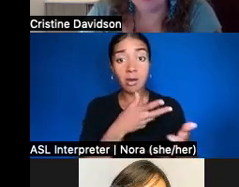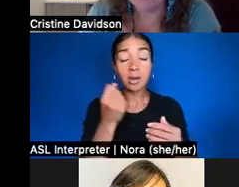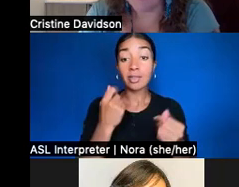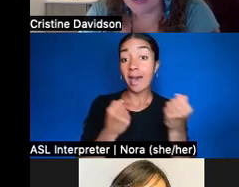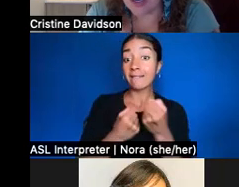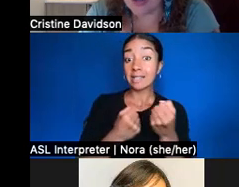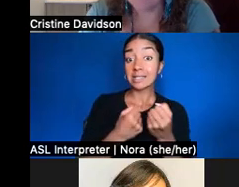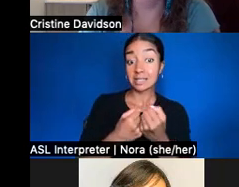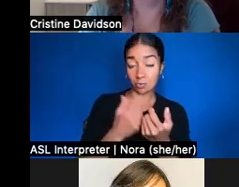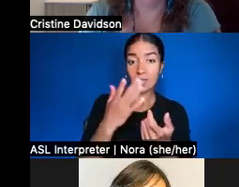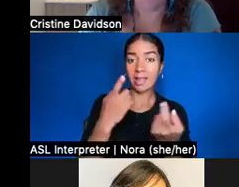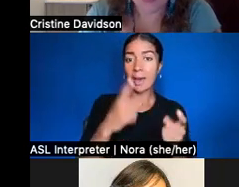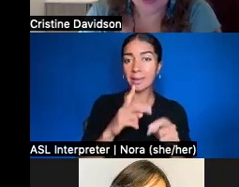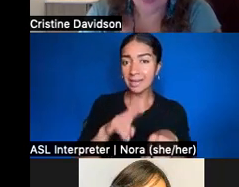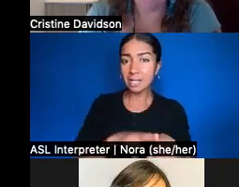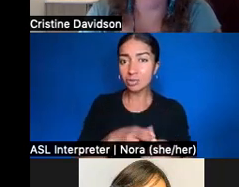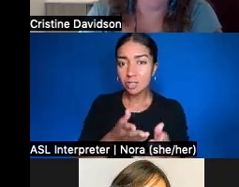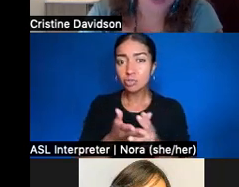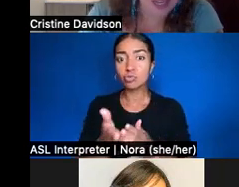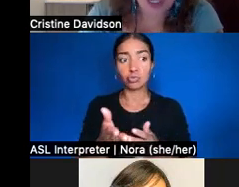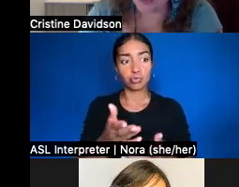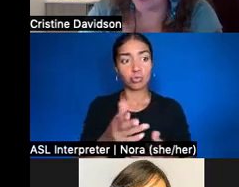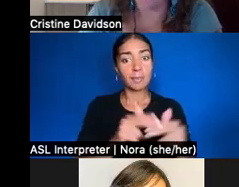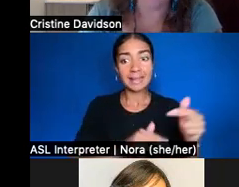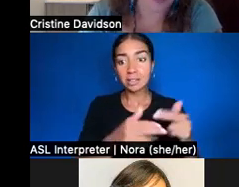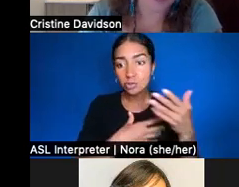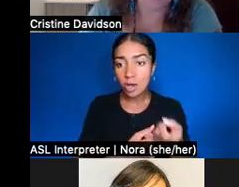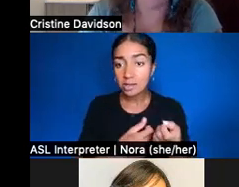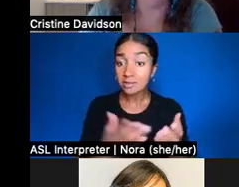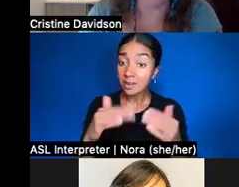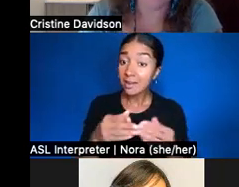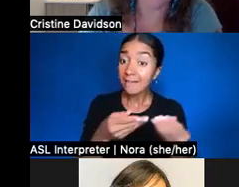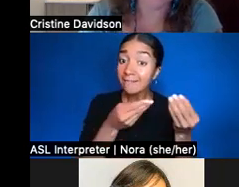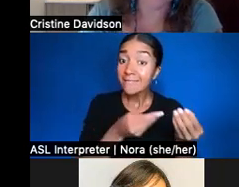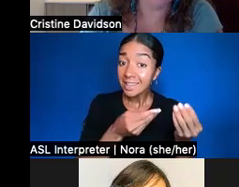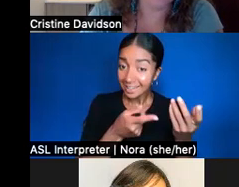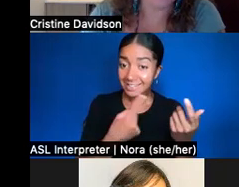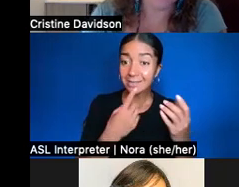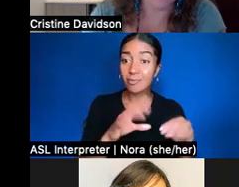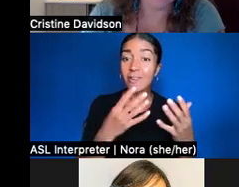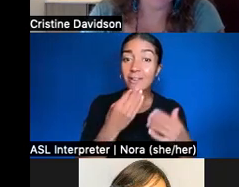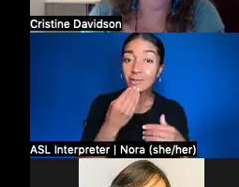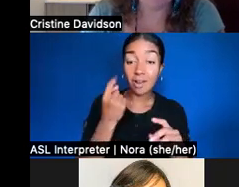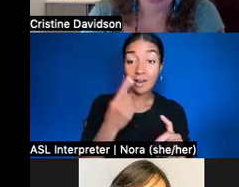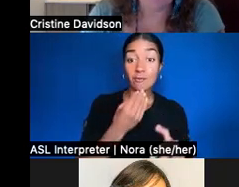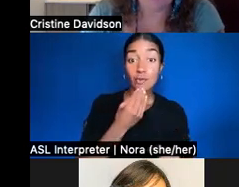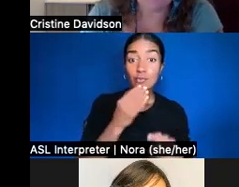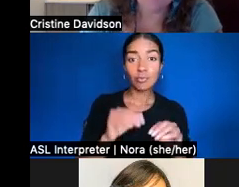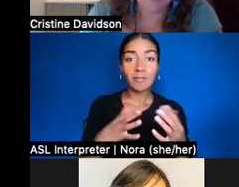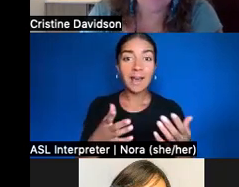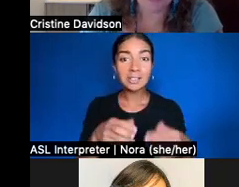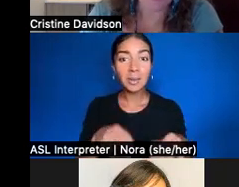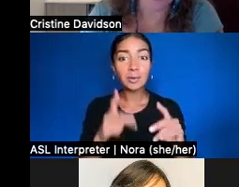right? Food opens doors for human connection. Yes, Kayla, food is the